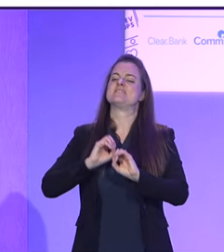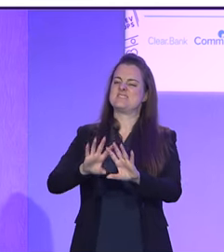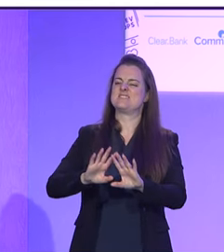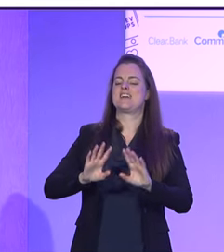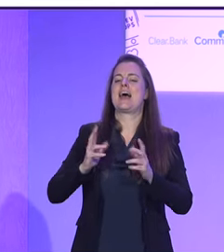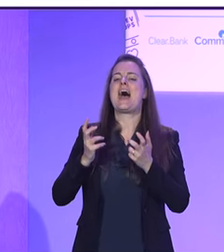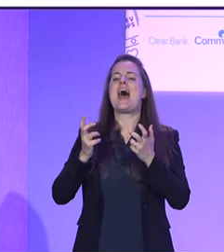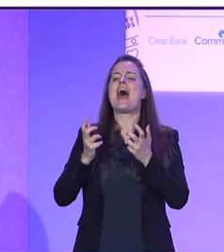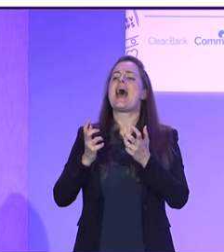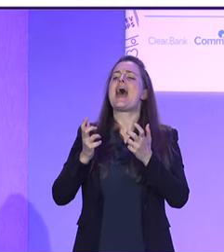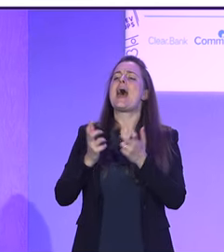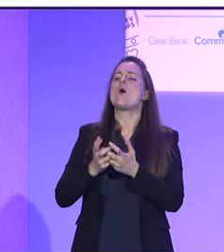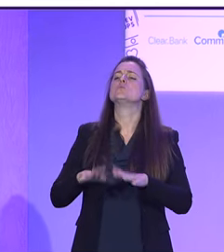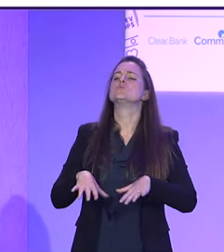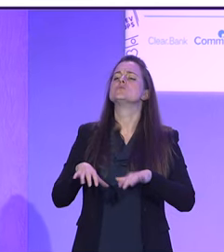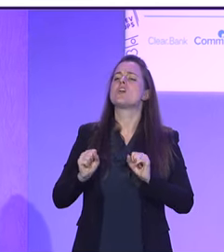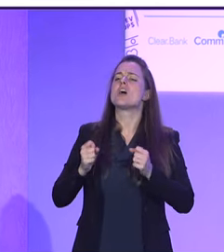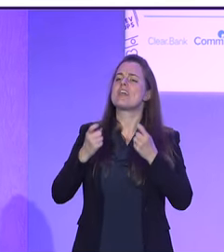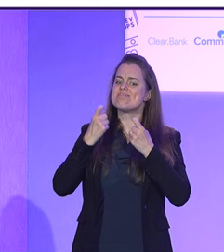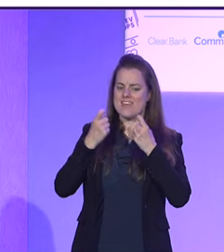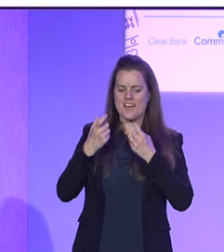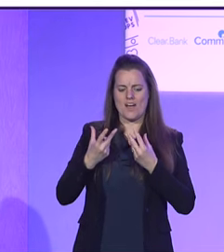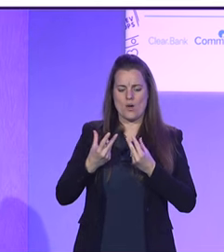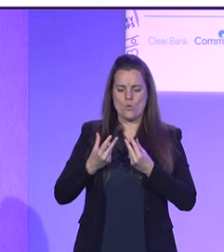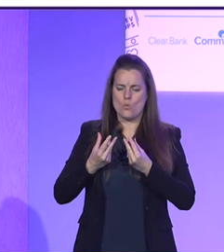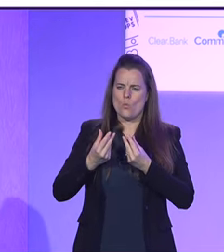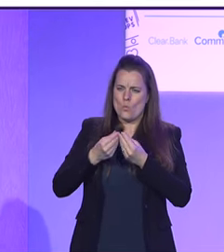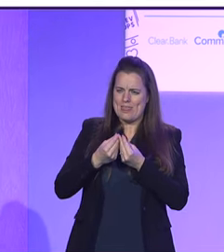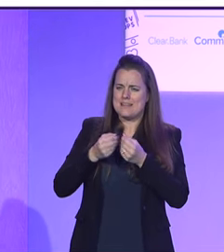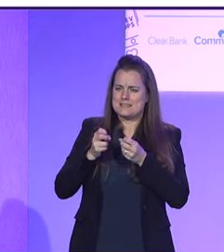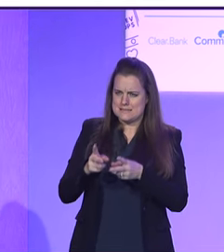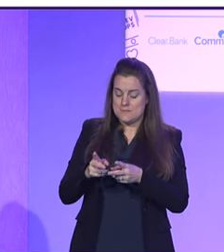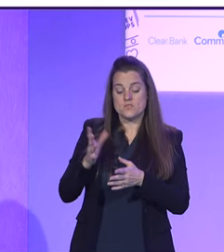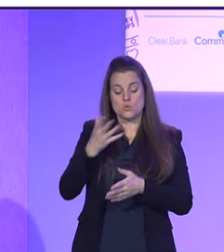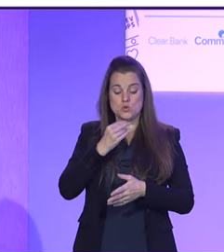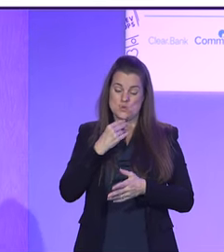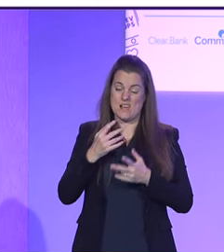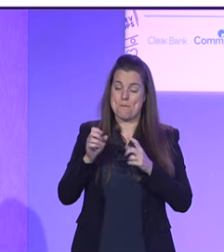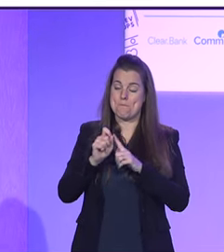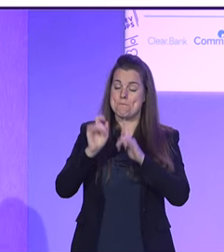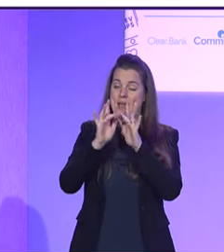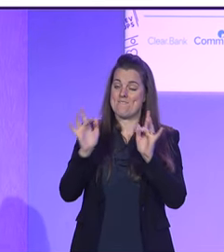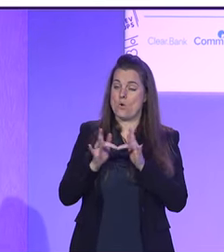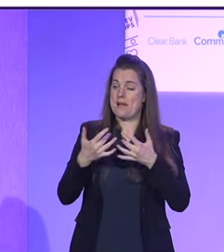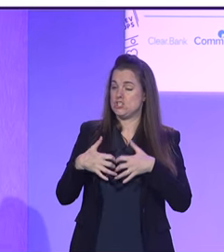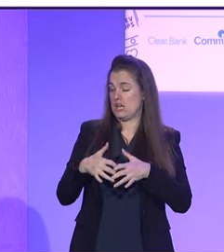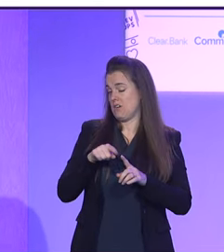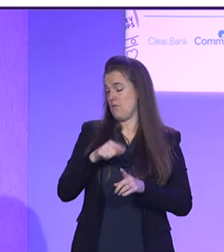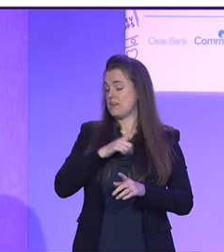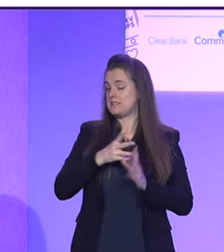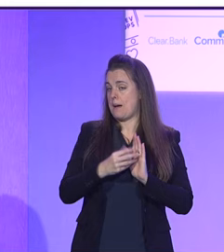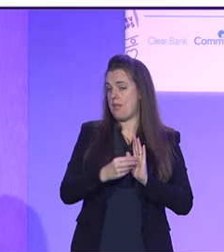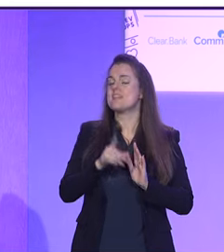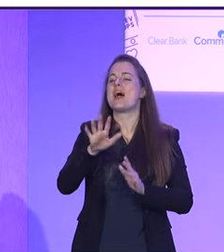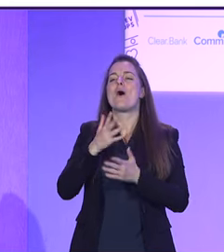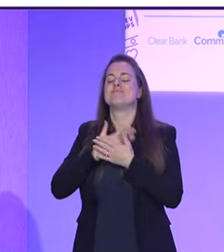of how to start thinking with and in systems. And I'm using platform engineering as an example. So one thing, really big fan of the platforms working